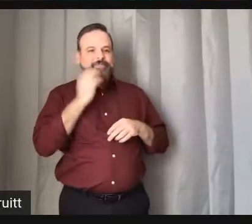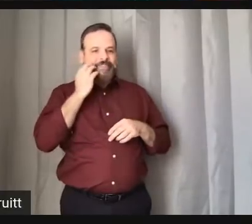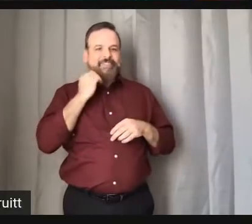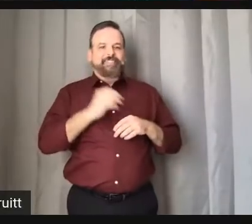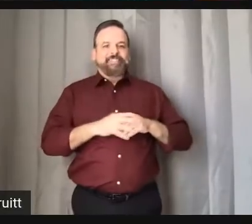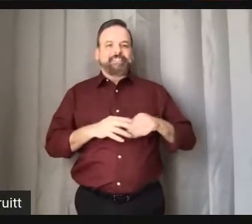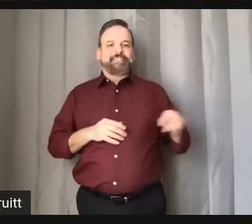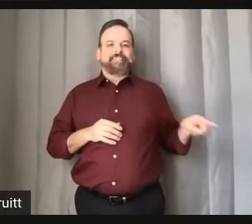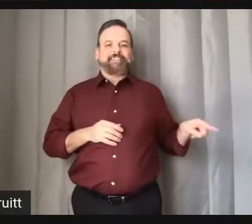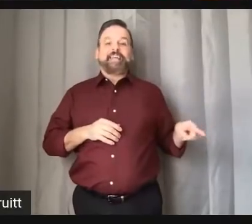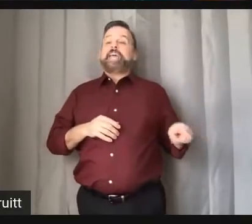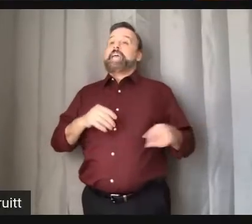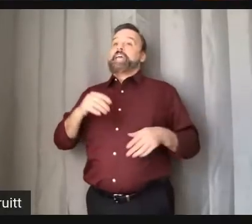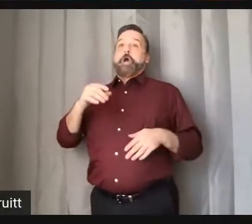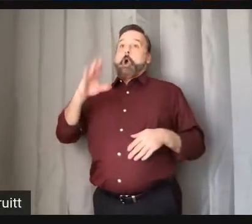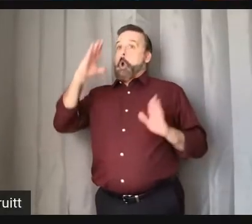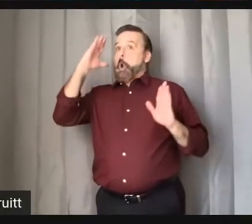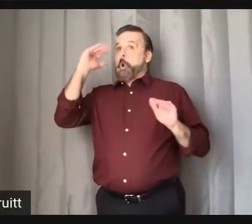better not be a lie.